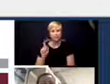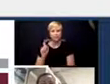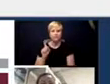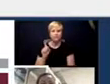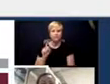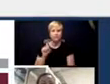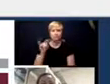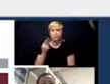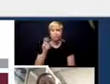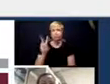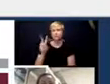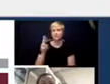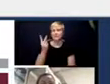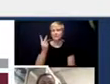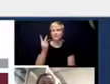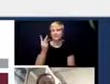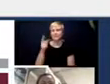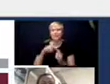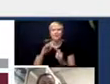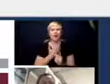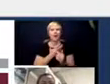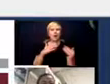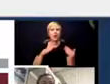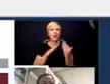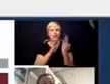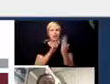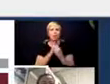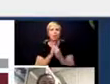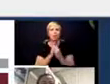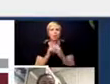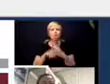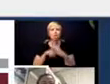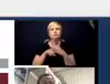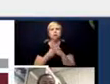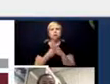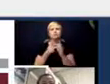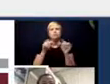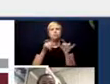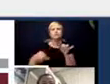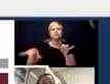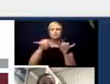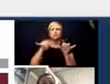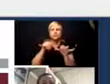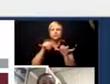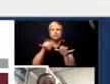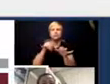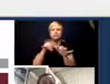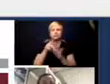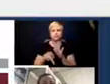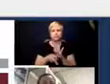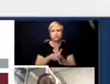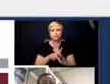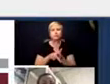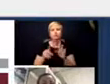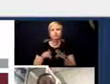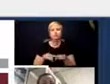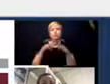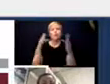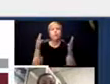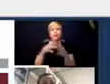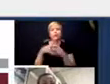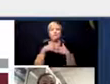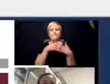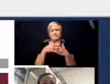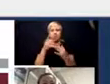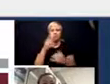June 2nd, this is our approach. It starts with these standard principles where in order to reopen America, Dr. Tom Frieden, former